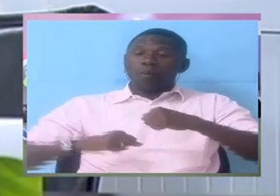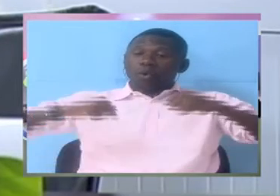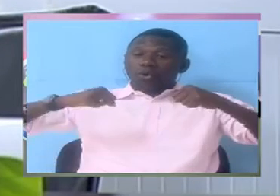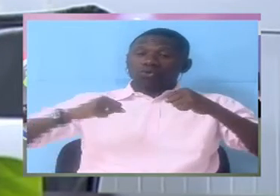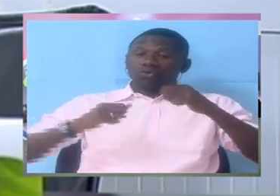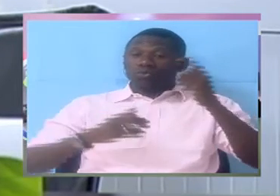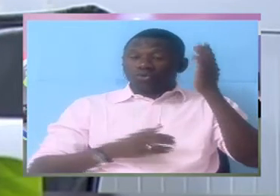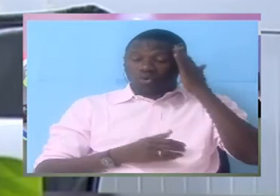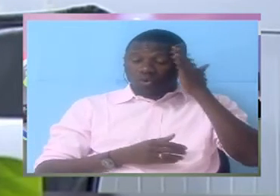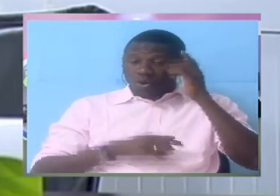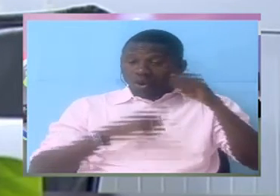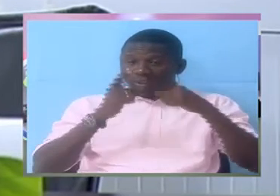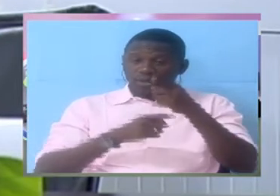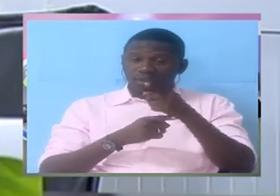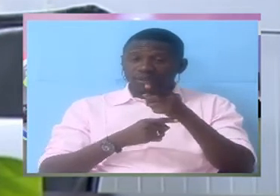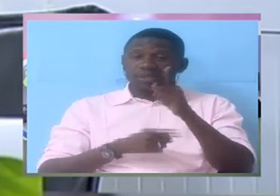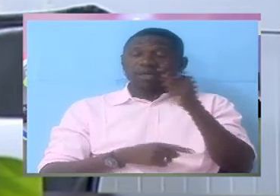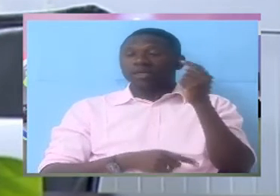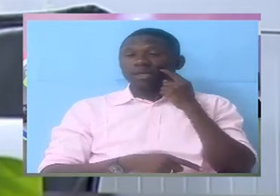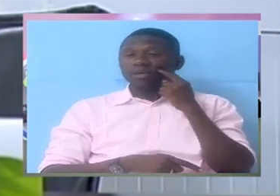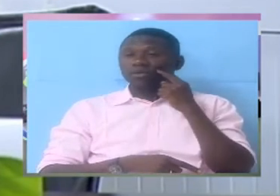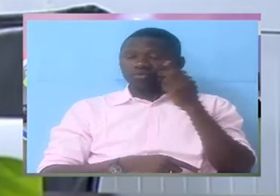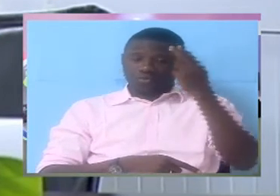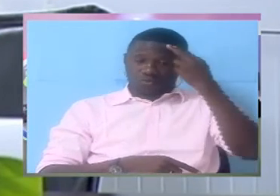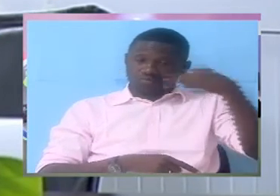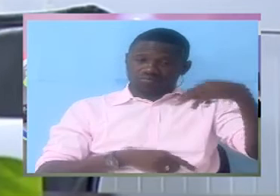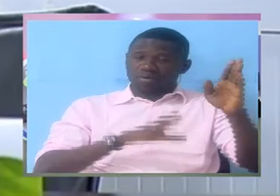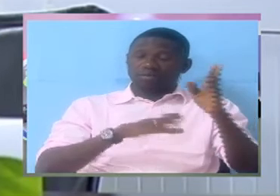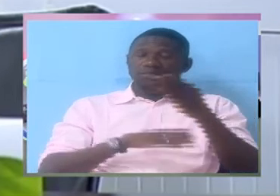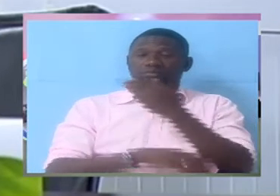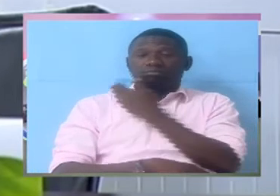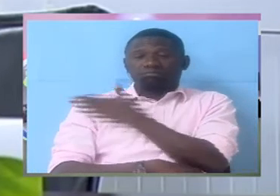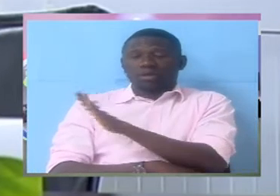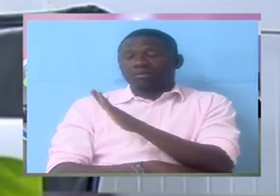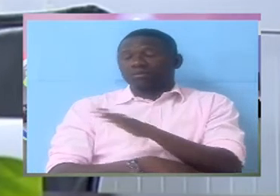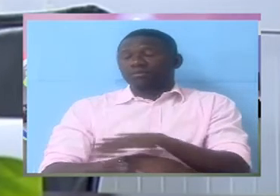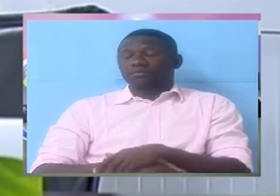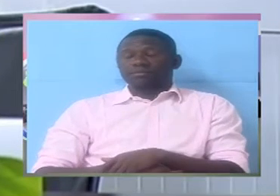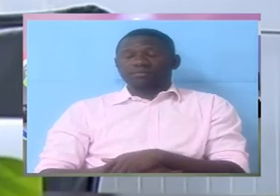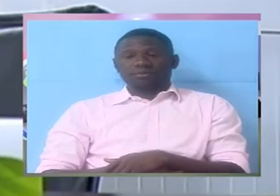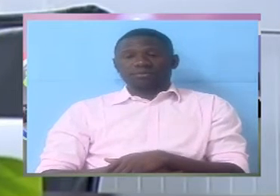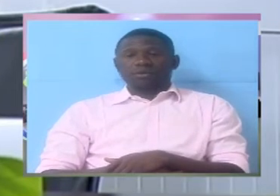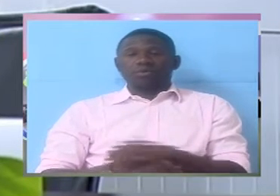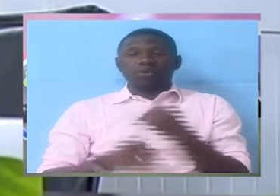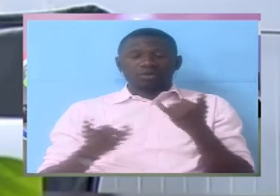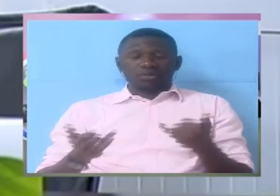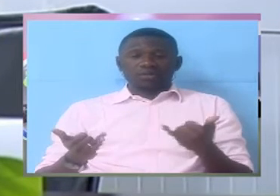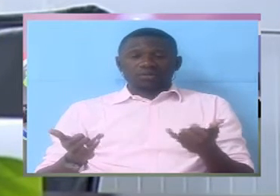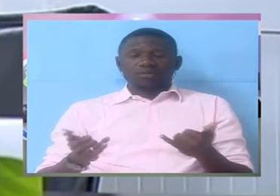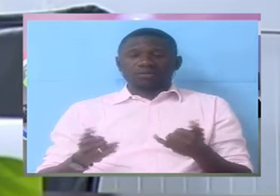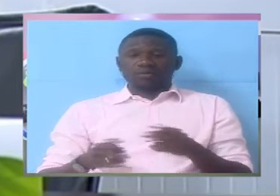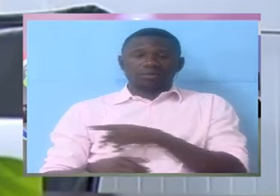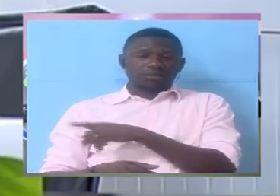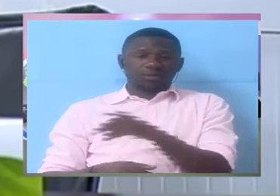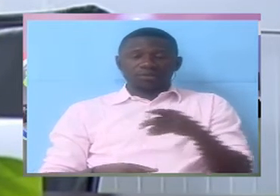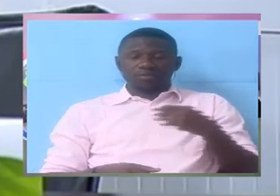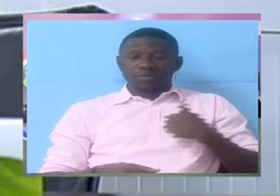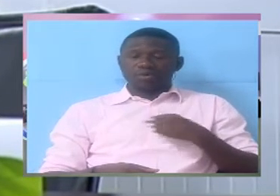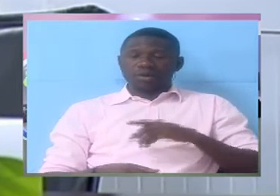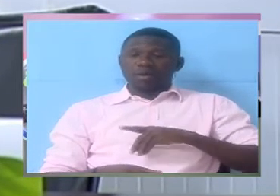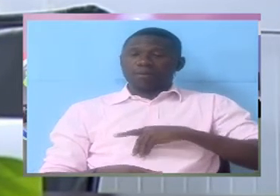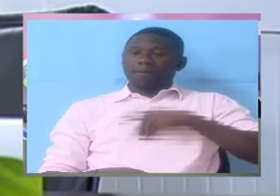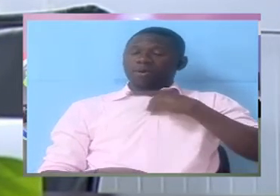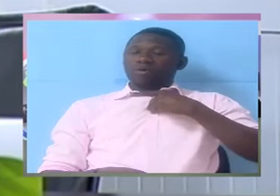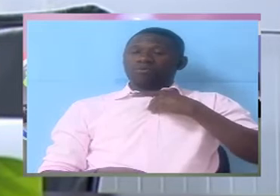that day you will go home. But But now these people are proud of